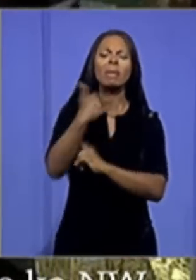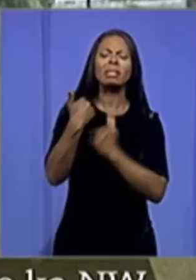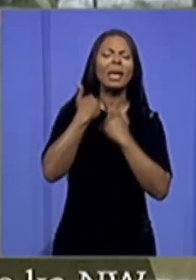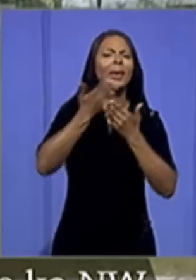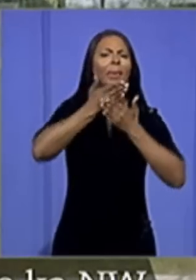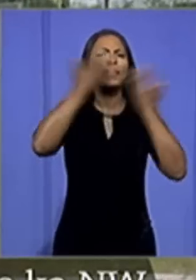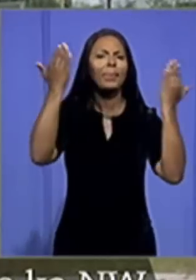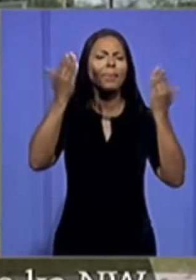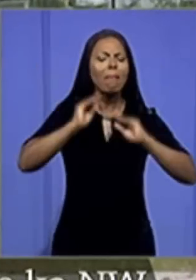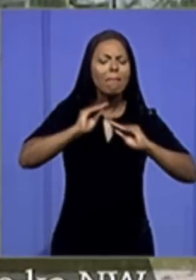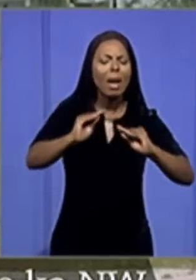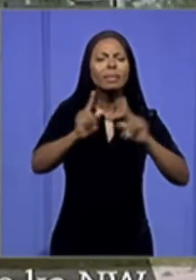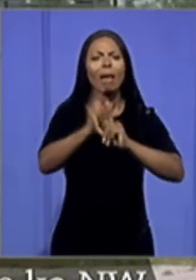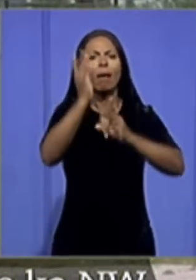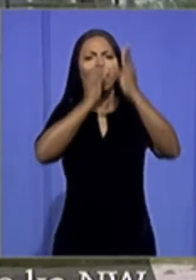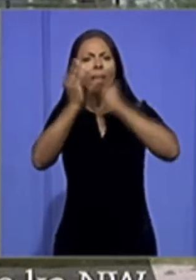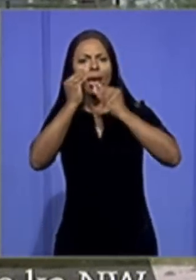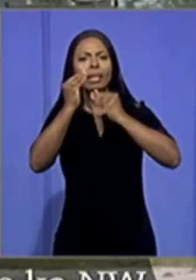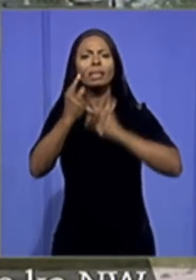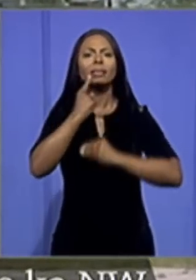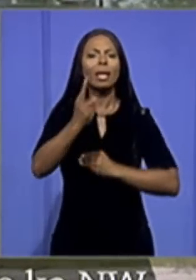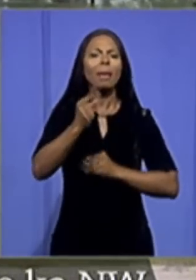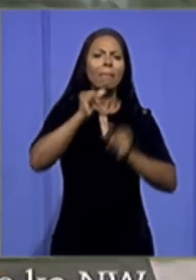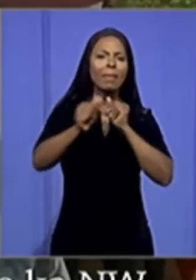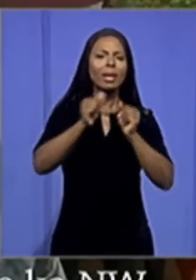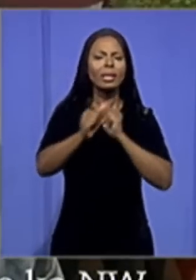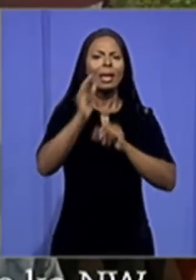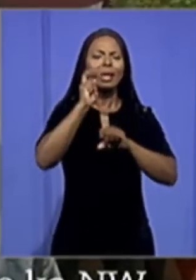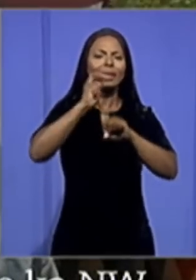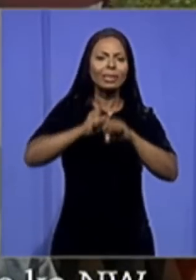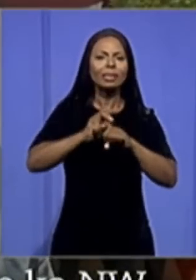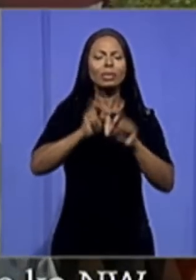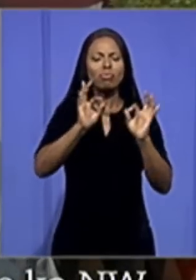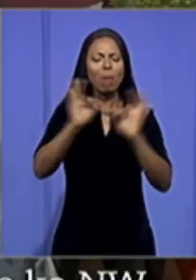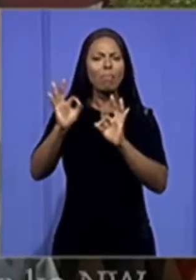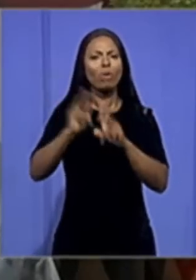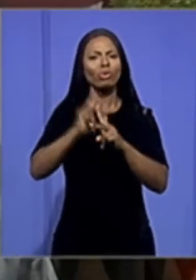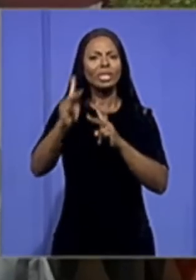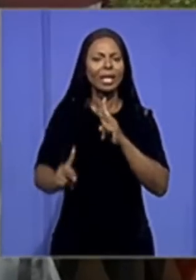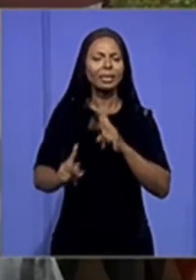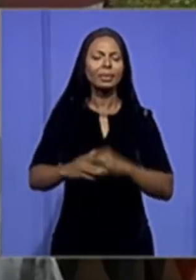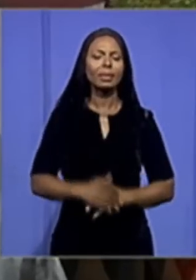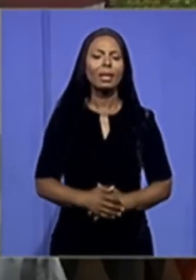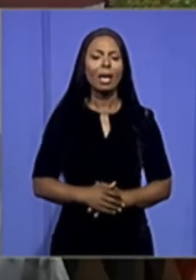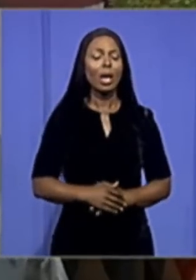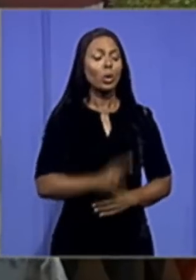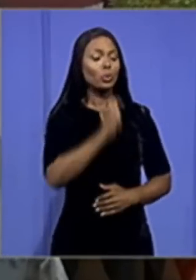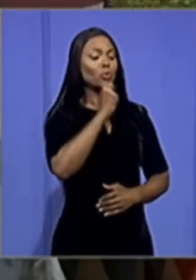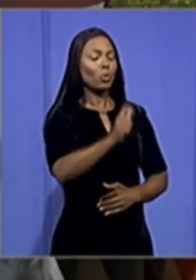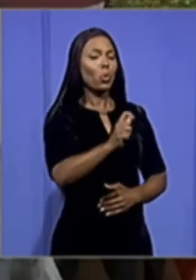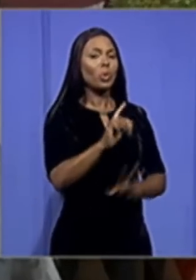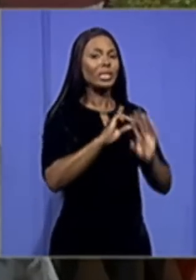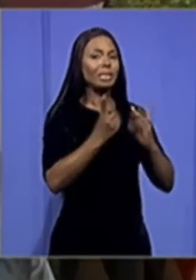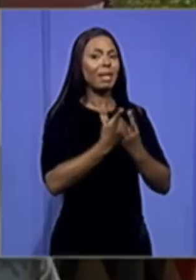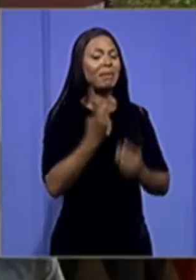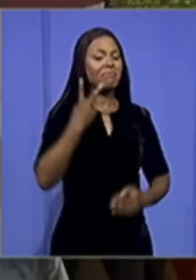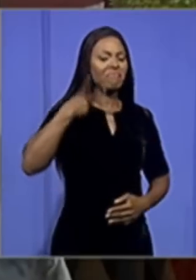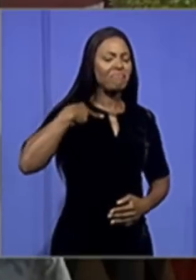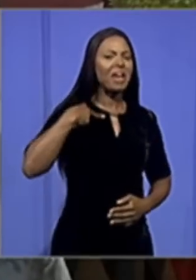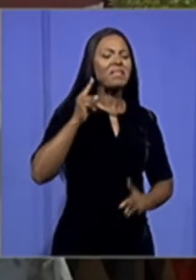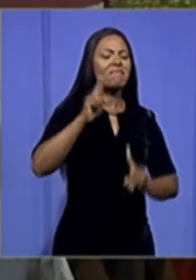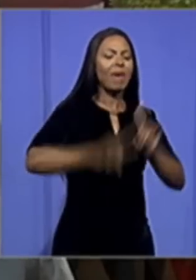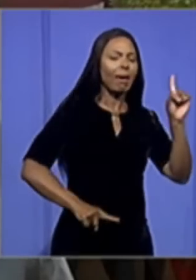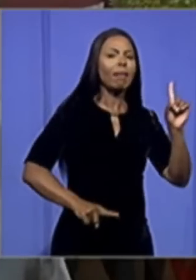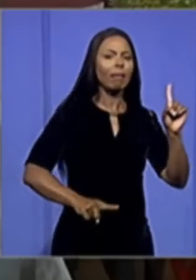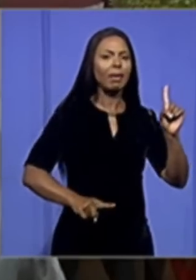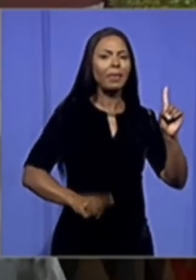ano mme go solofele gore ba tlhagise dipholo tse dintle. Tota re lefapha re paletswe re teletswe ke gore dire se se siameng jaaka ne re